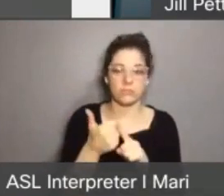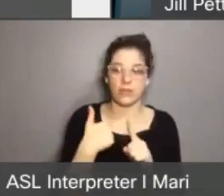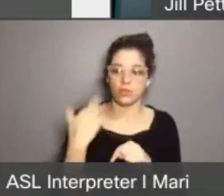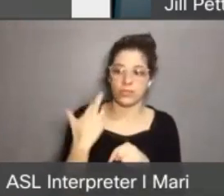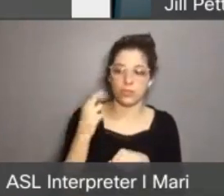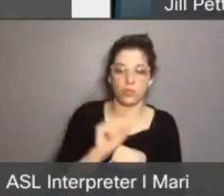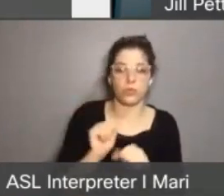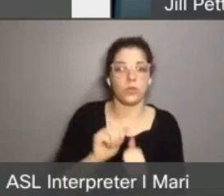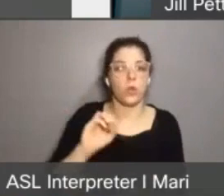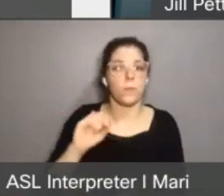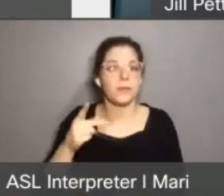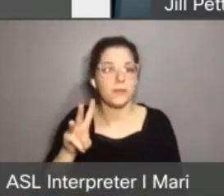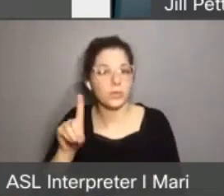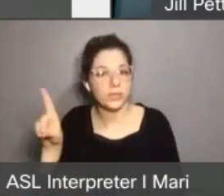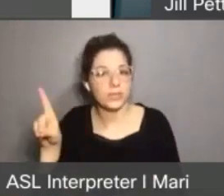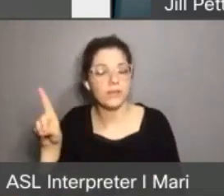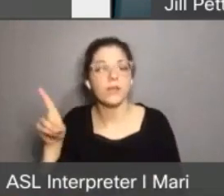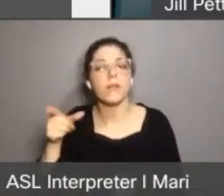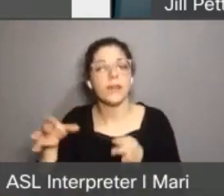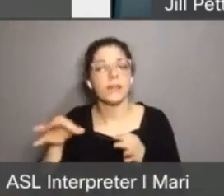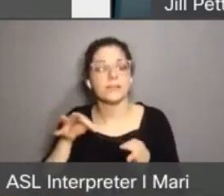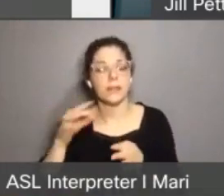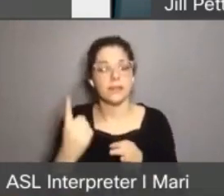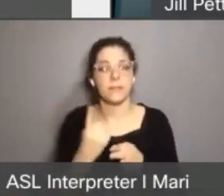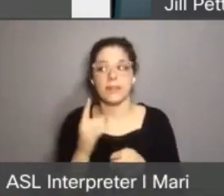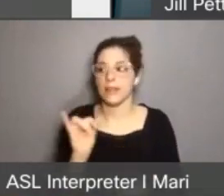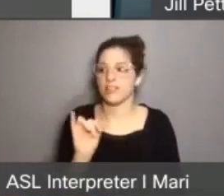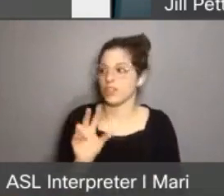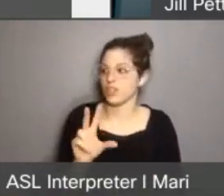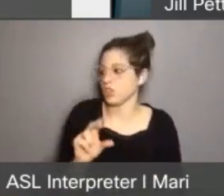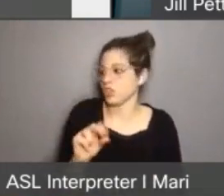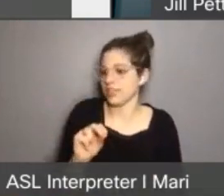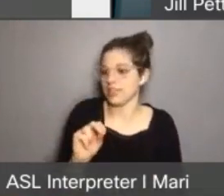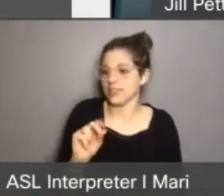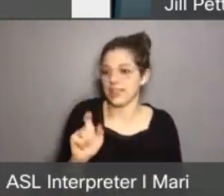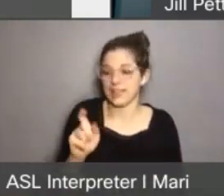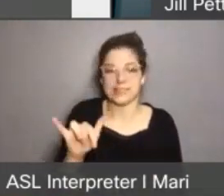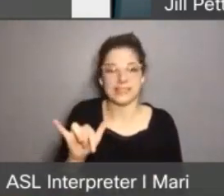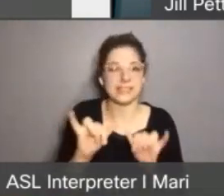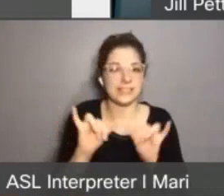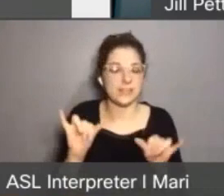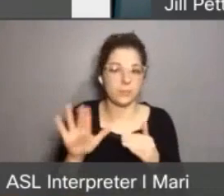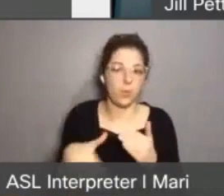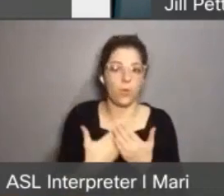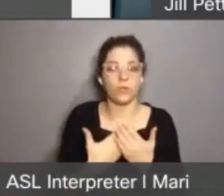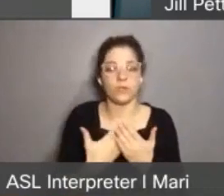work with OPWDD, who explained that there's something like 30 legacy systems that all are sort of like trying to talk